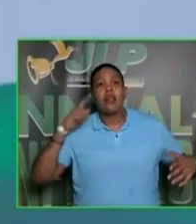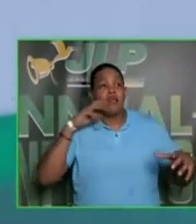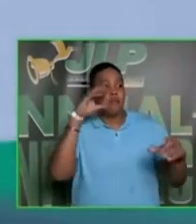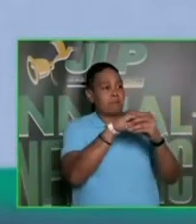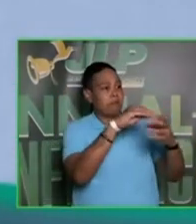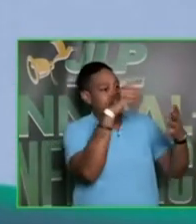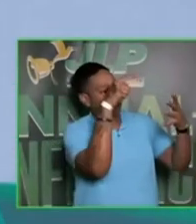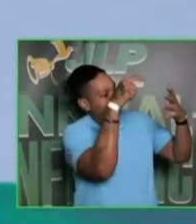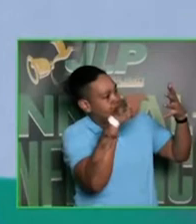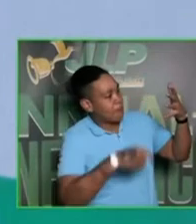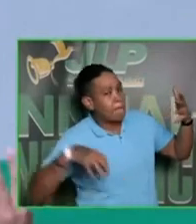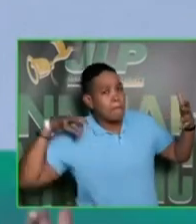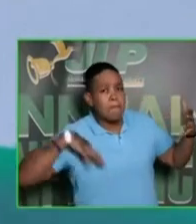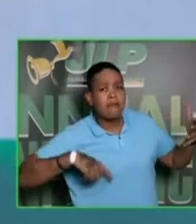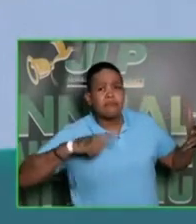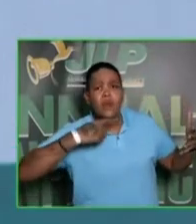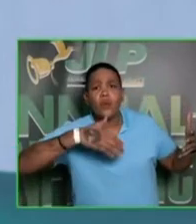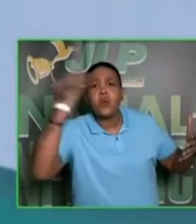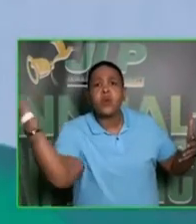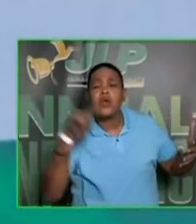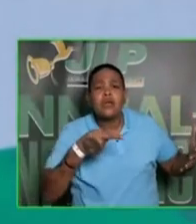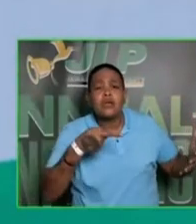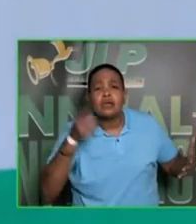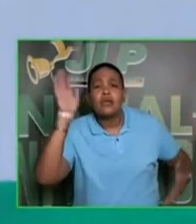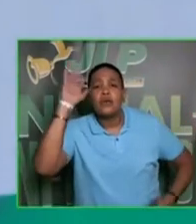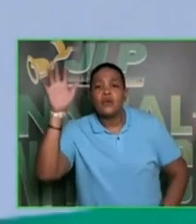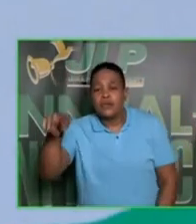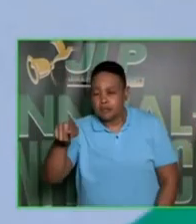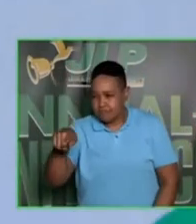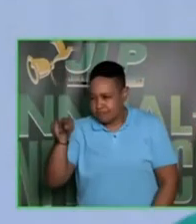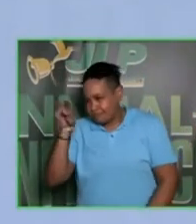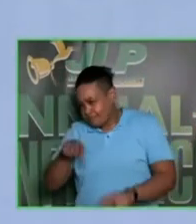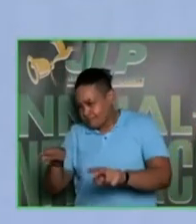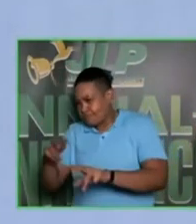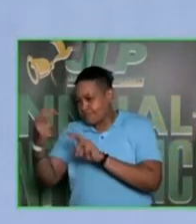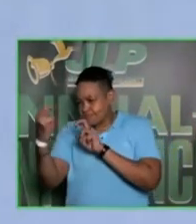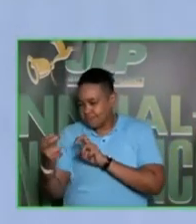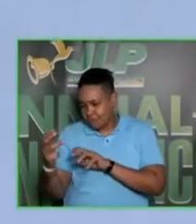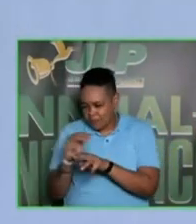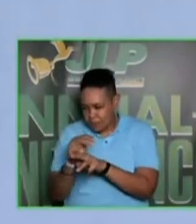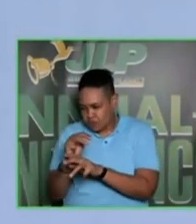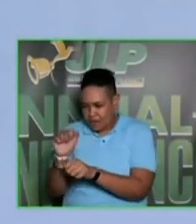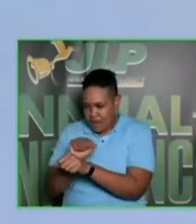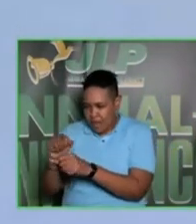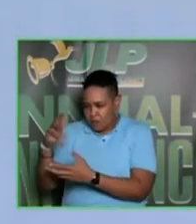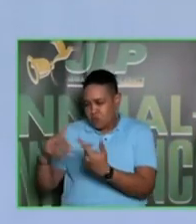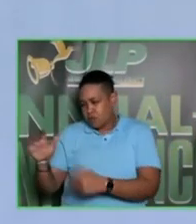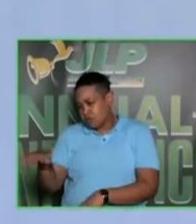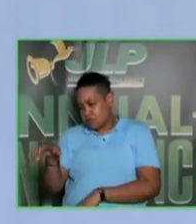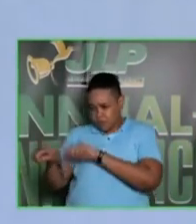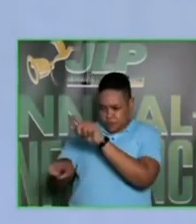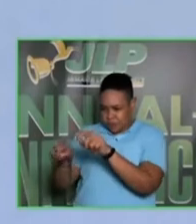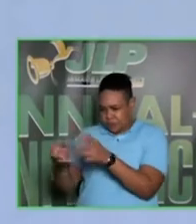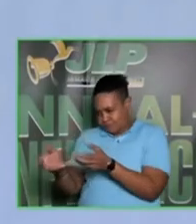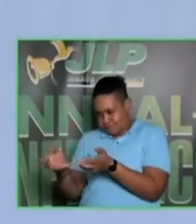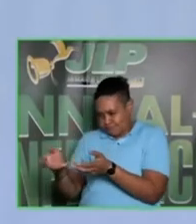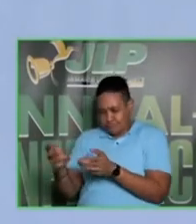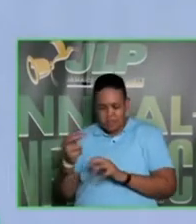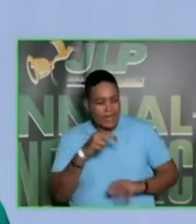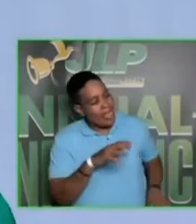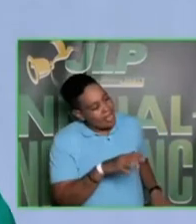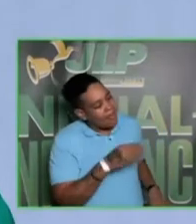getting any benefit. They will be subject to a needs assessment by the ministry, of labor and social security, and they